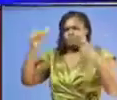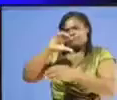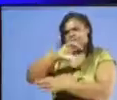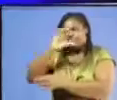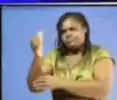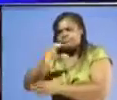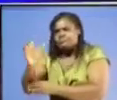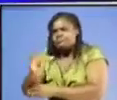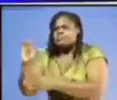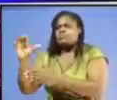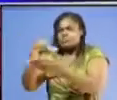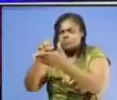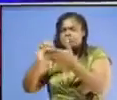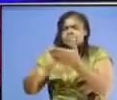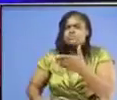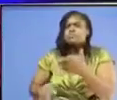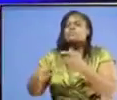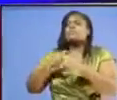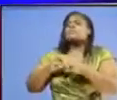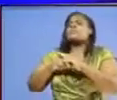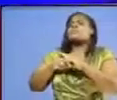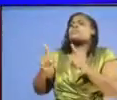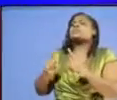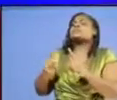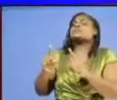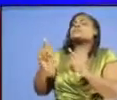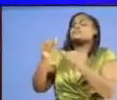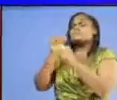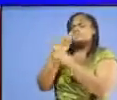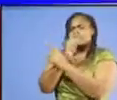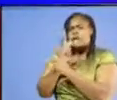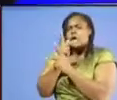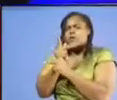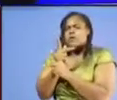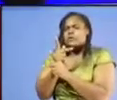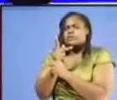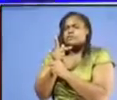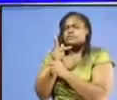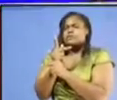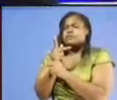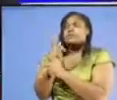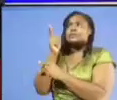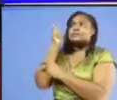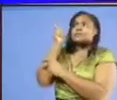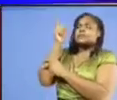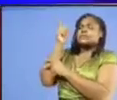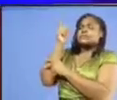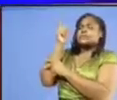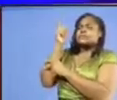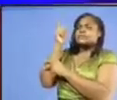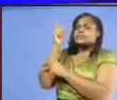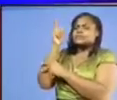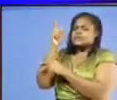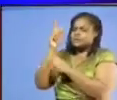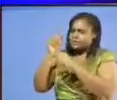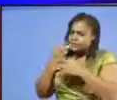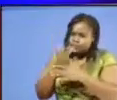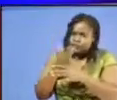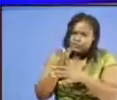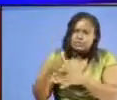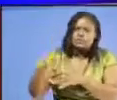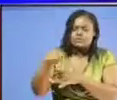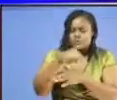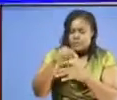hills be removed. But my loving kindness, I will never take from you. He'll make a